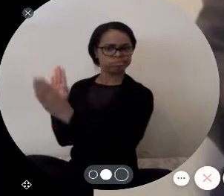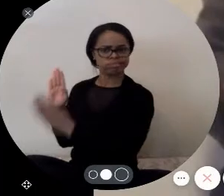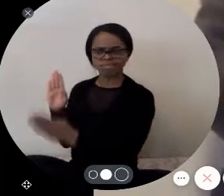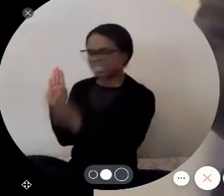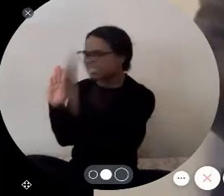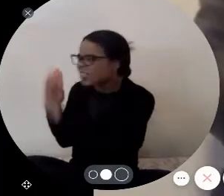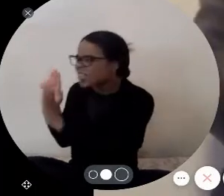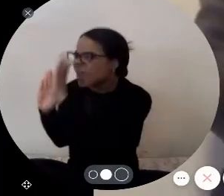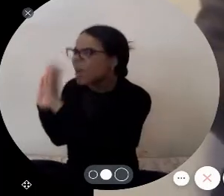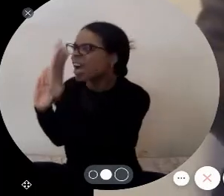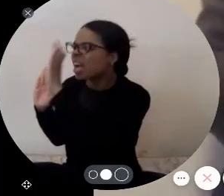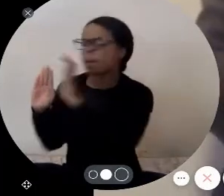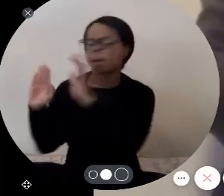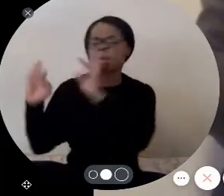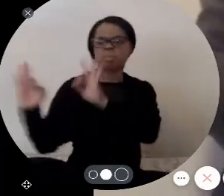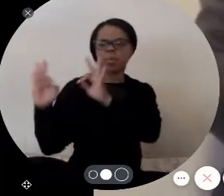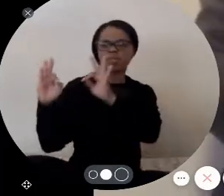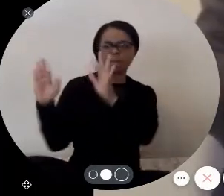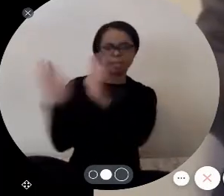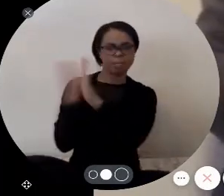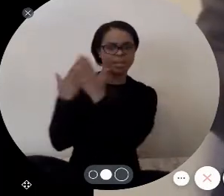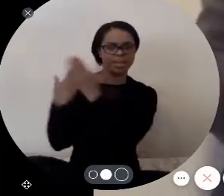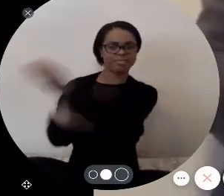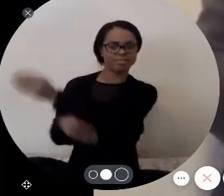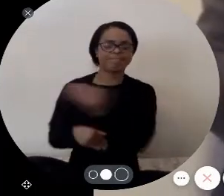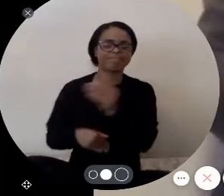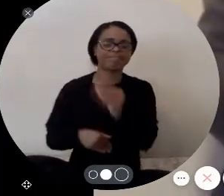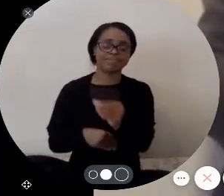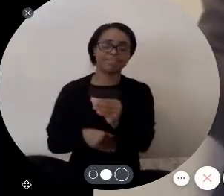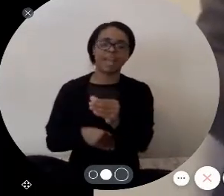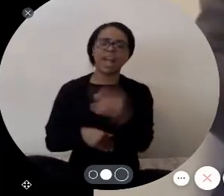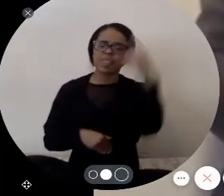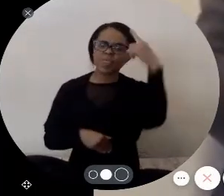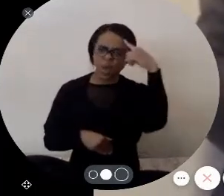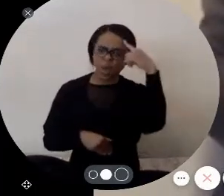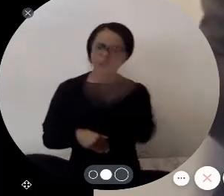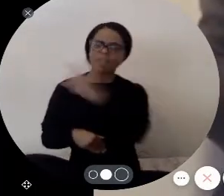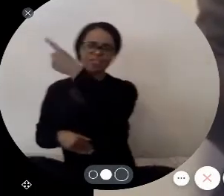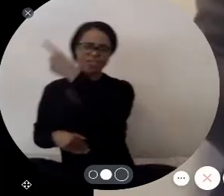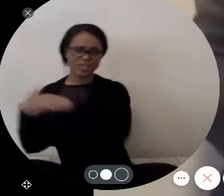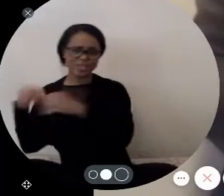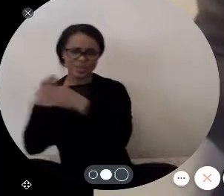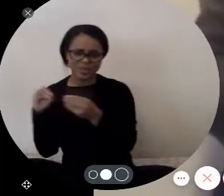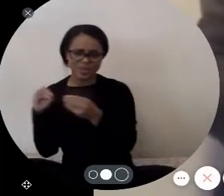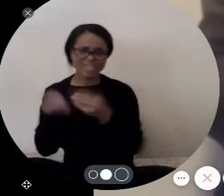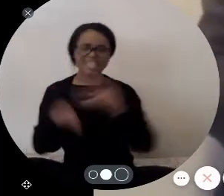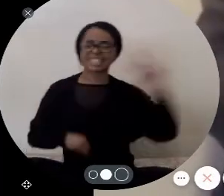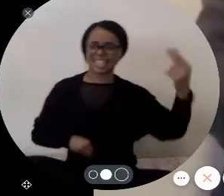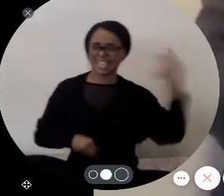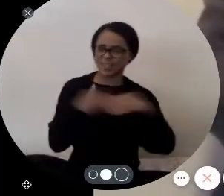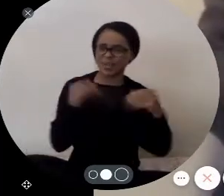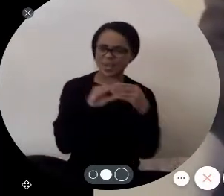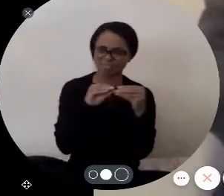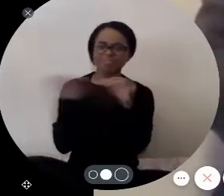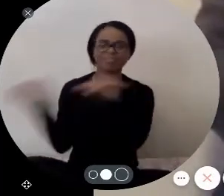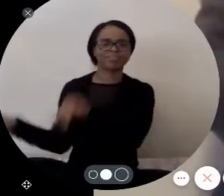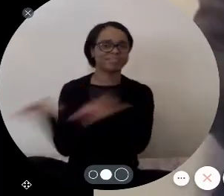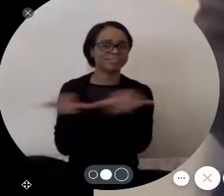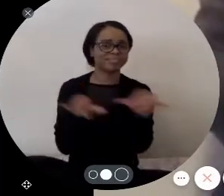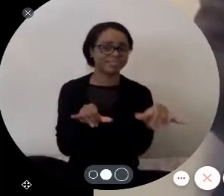aloud, I came up with a text-to-text connection. So this book made me think